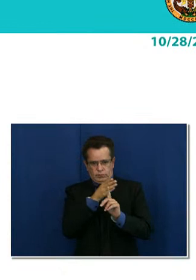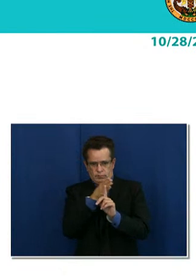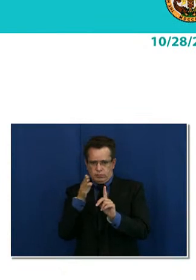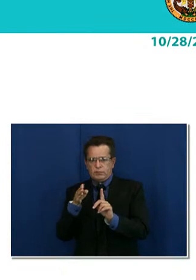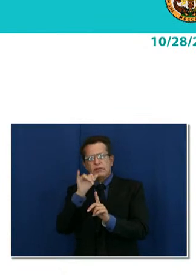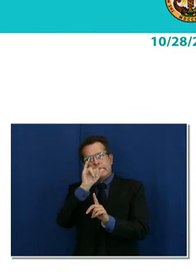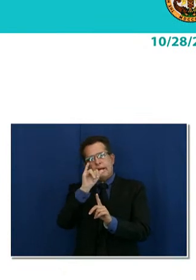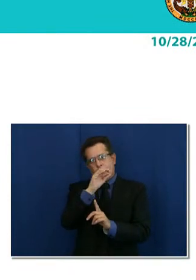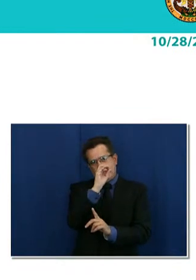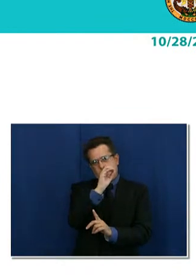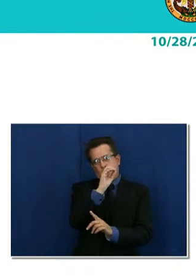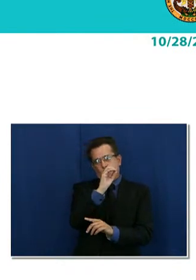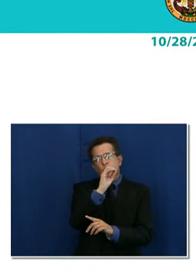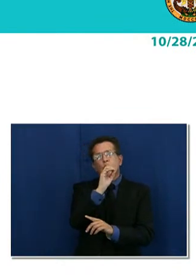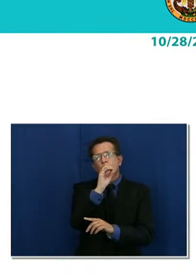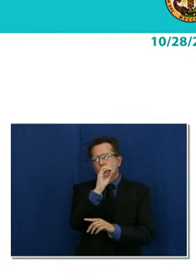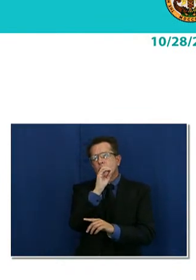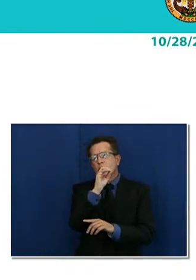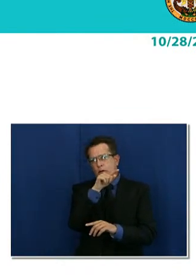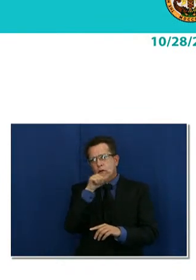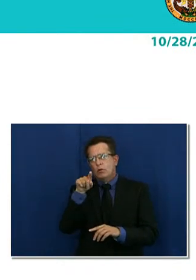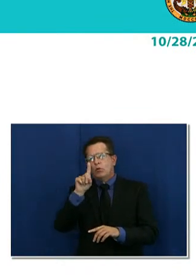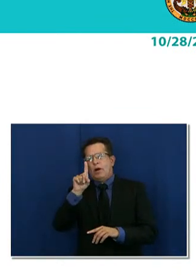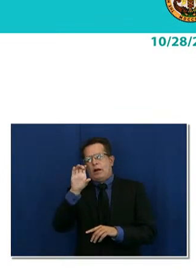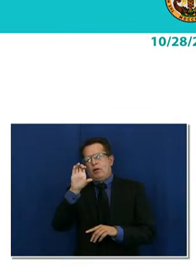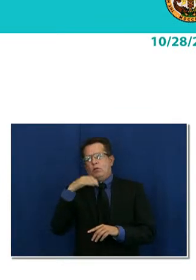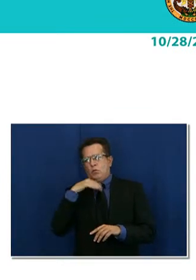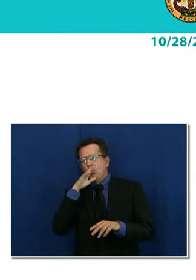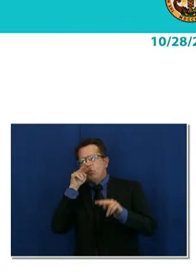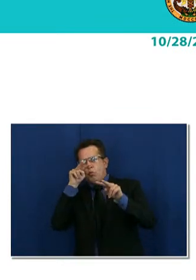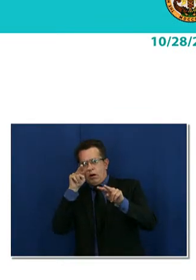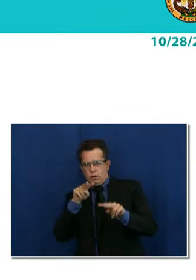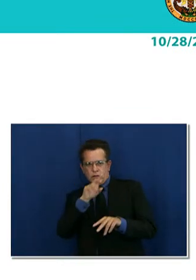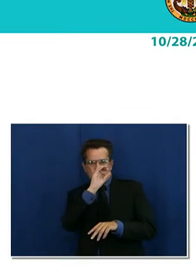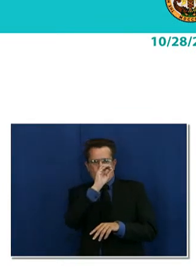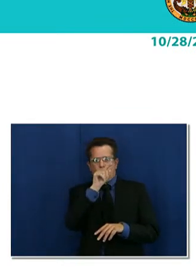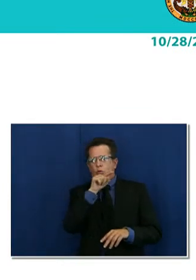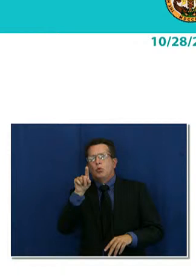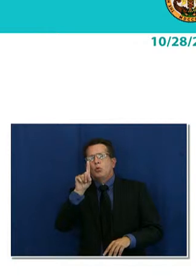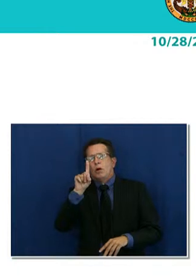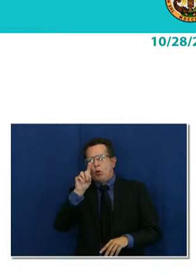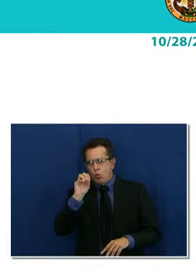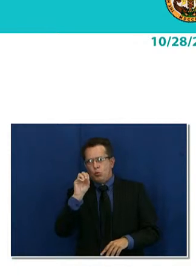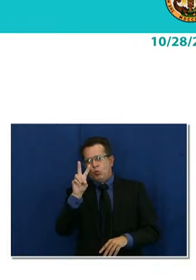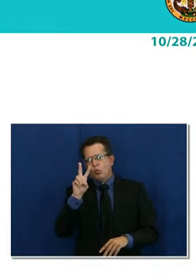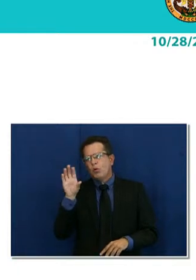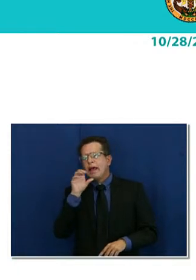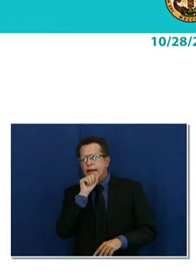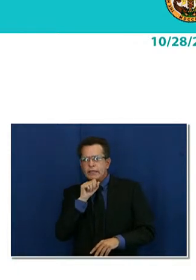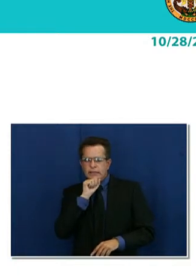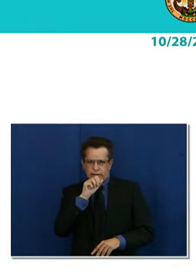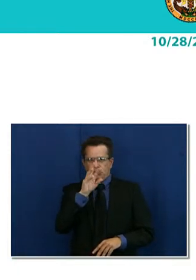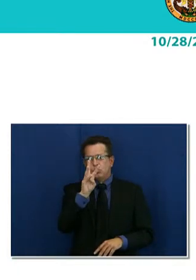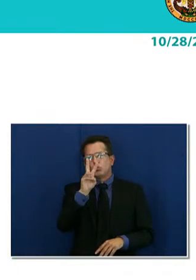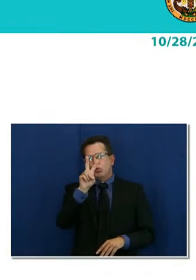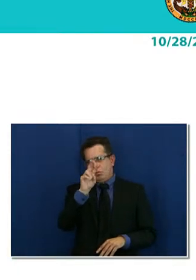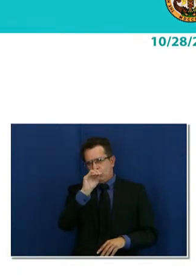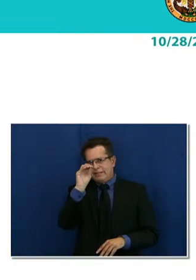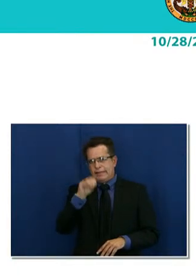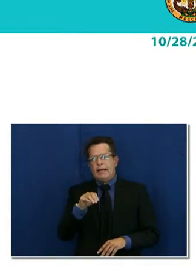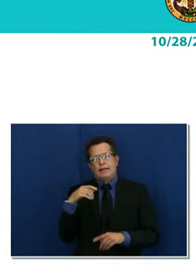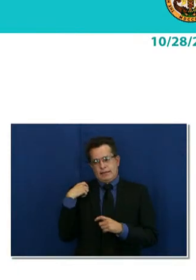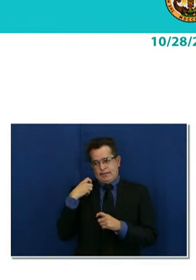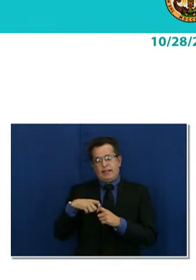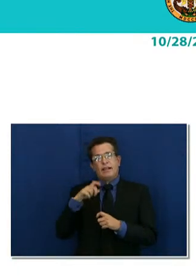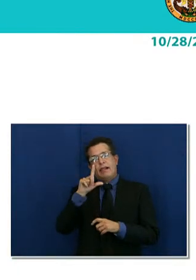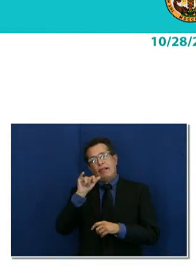from 0 to 102 years of age. 62% of the cases were in the